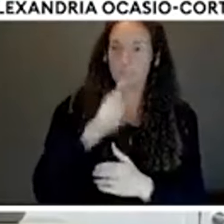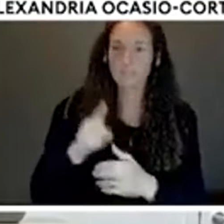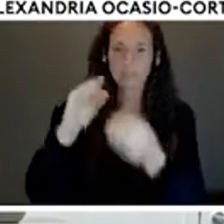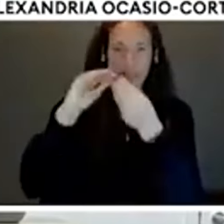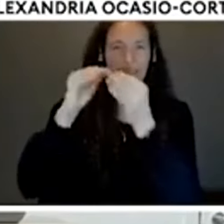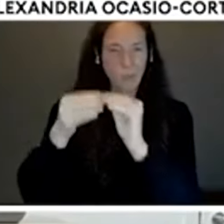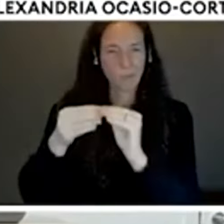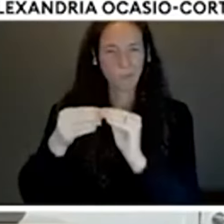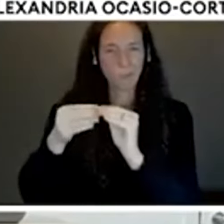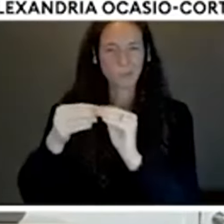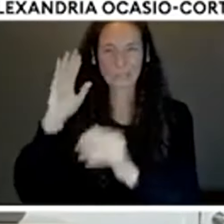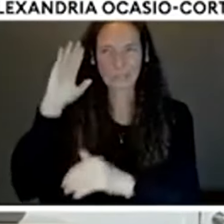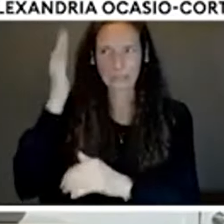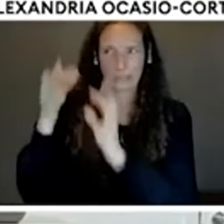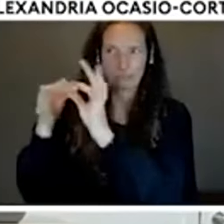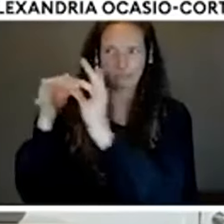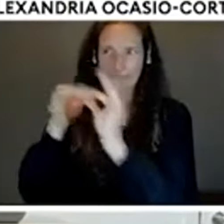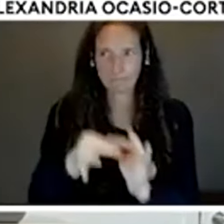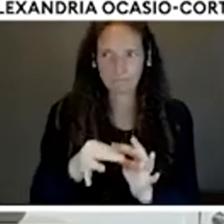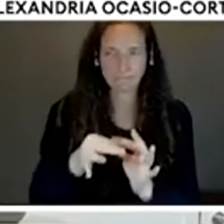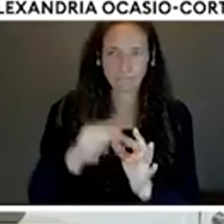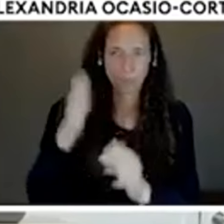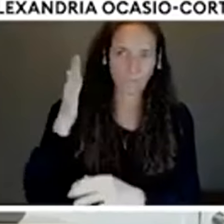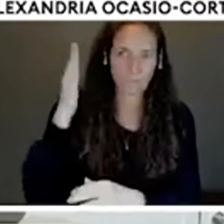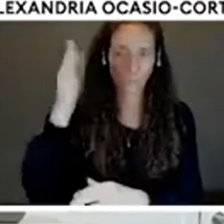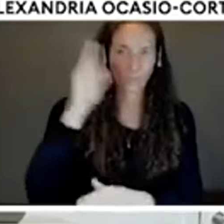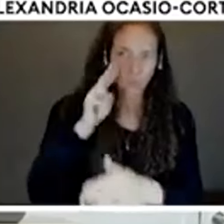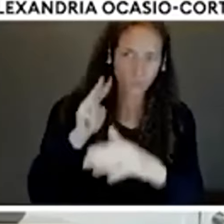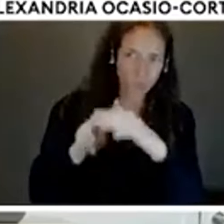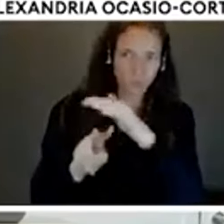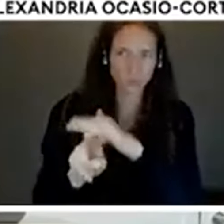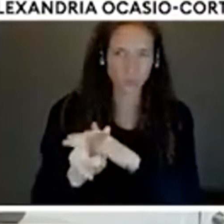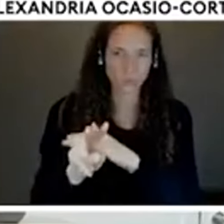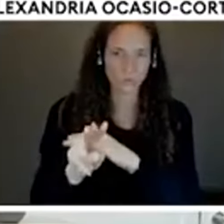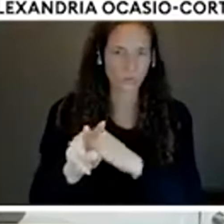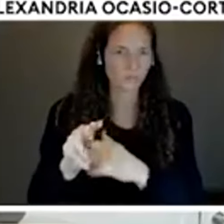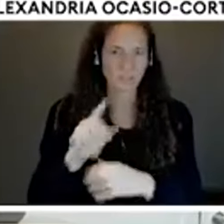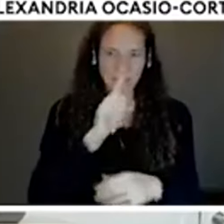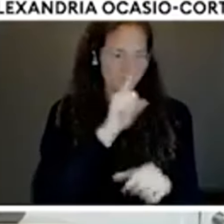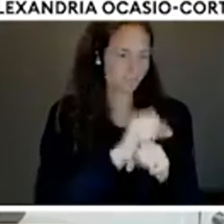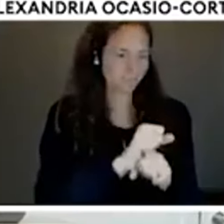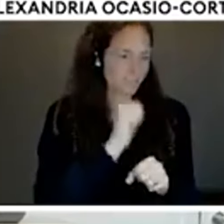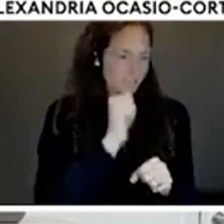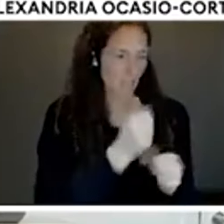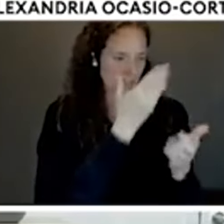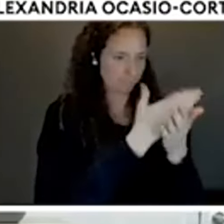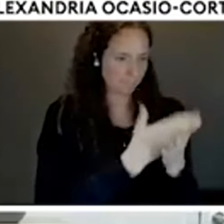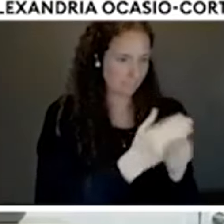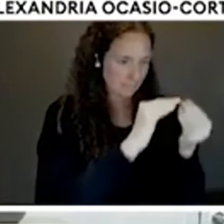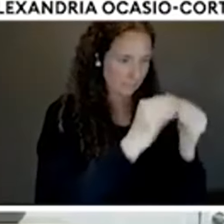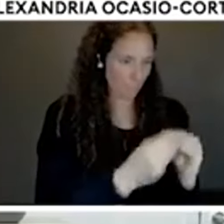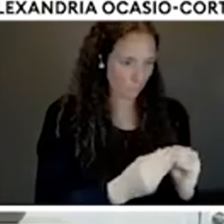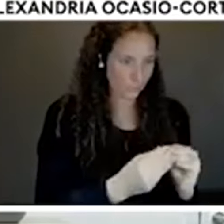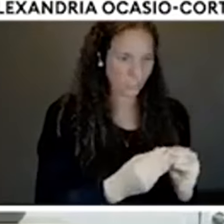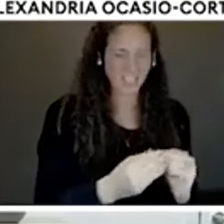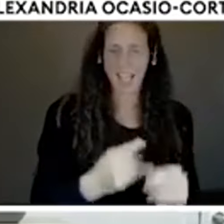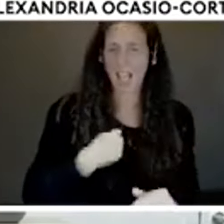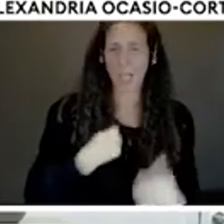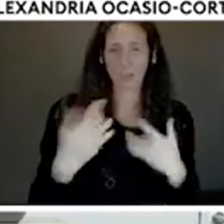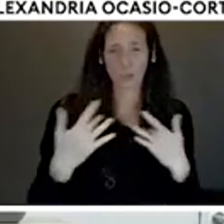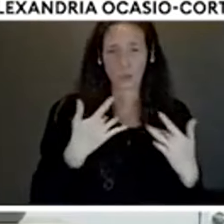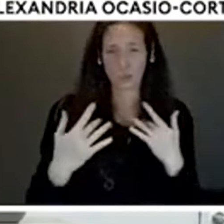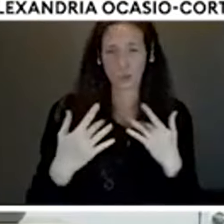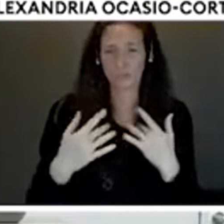books. I am extremely concerned about these cuts to our libraries, which are unacceptable. All of